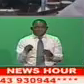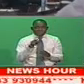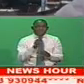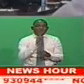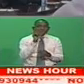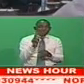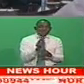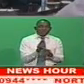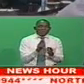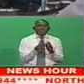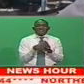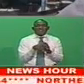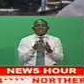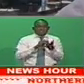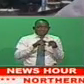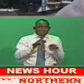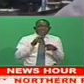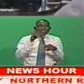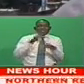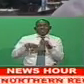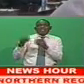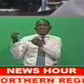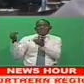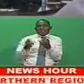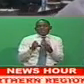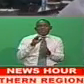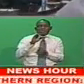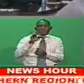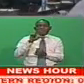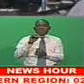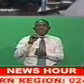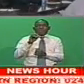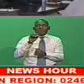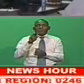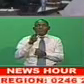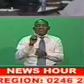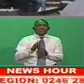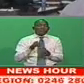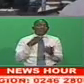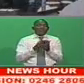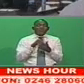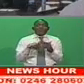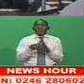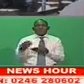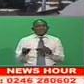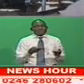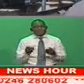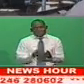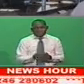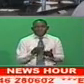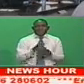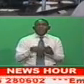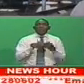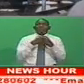you use this machine instead of importing chlorine gas, you will spend your money not for